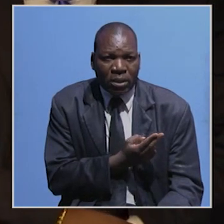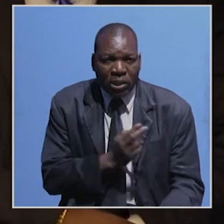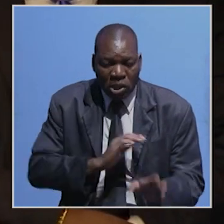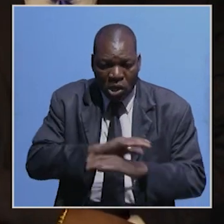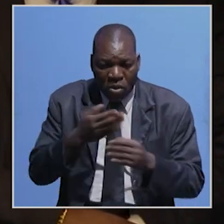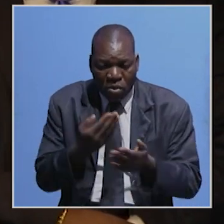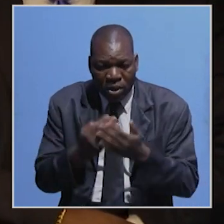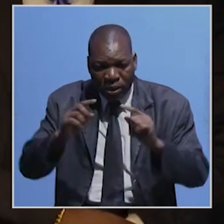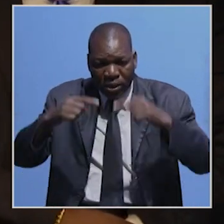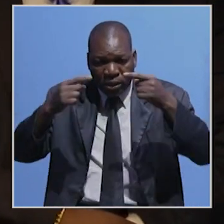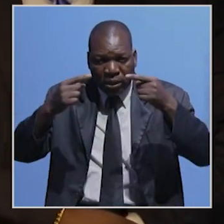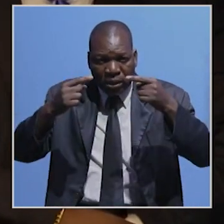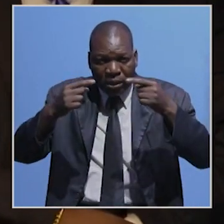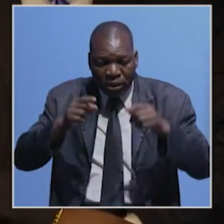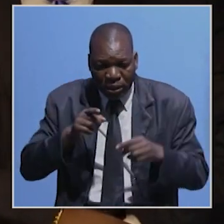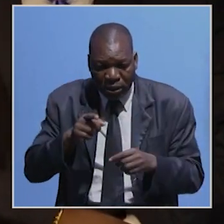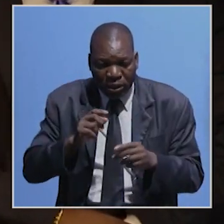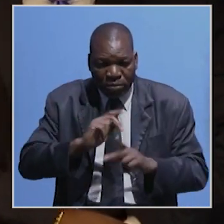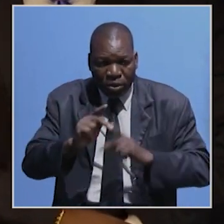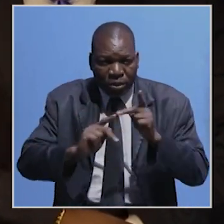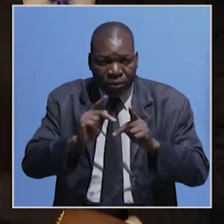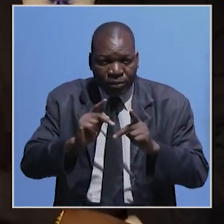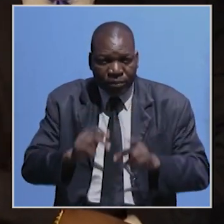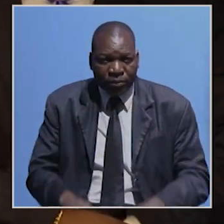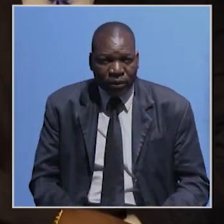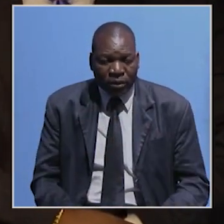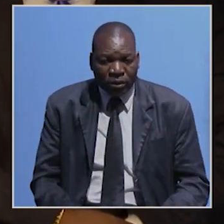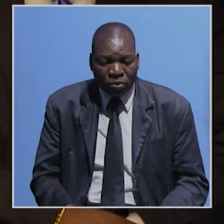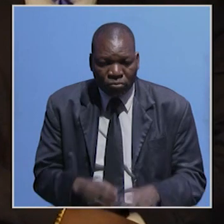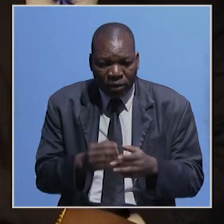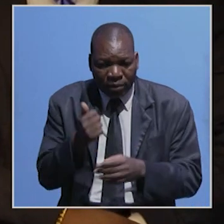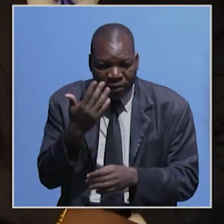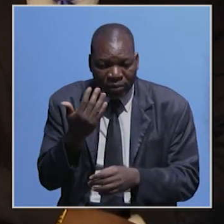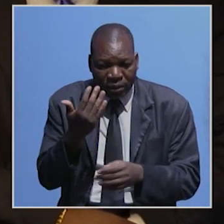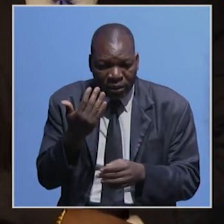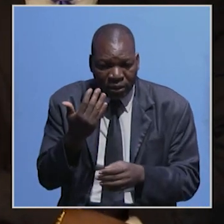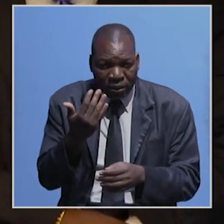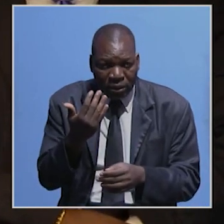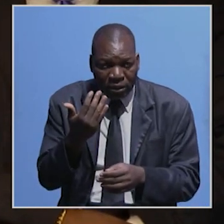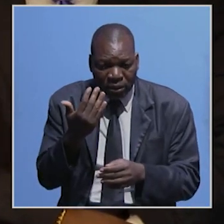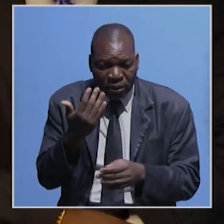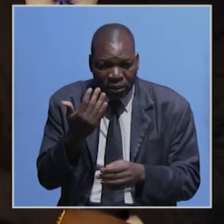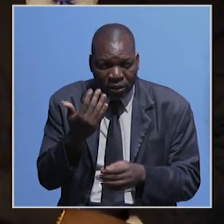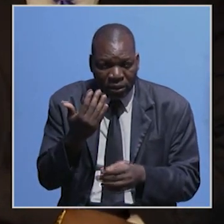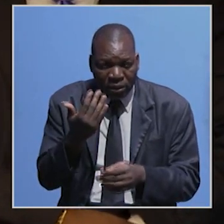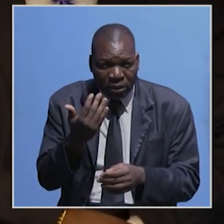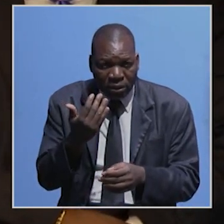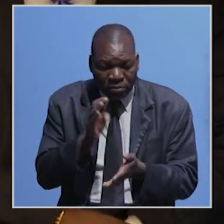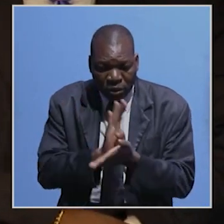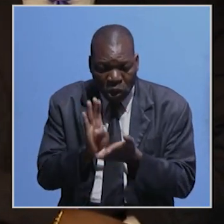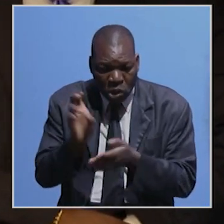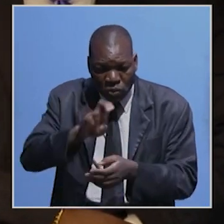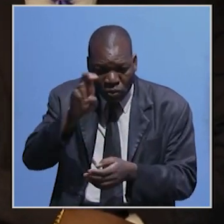of us success in this transaction. $150 million, we want more, of